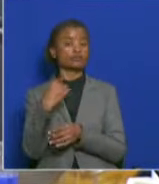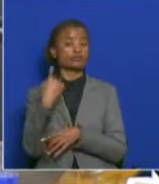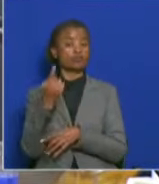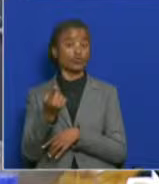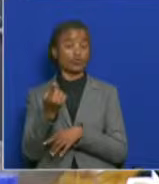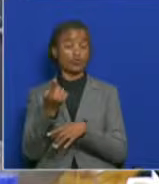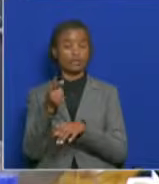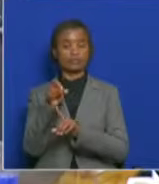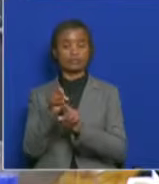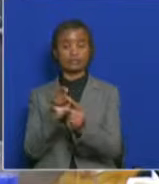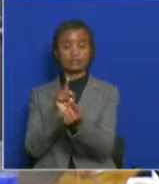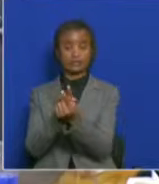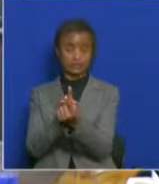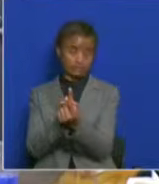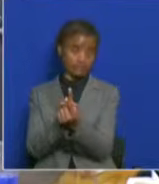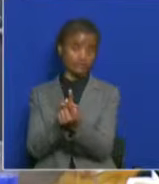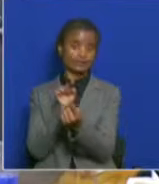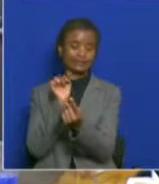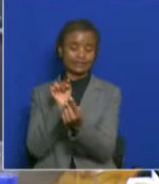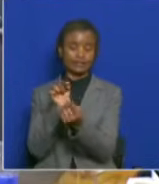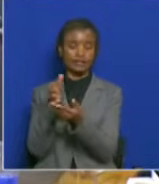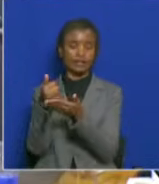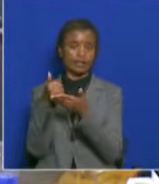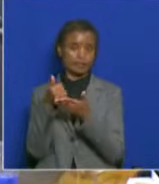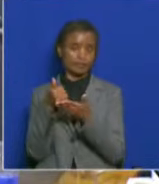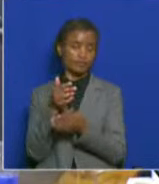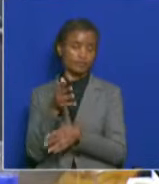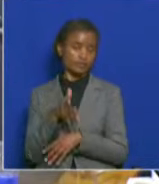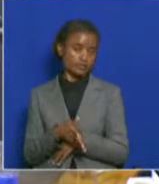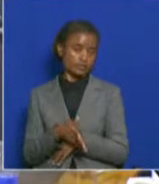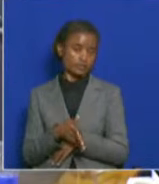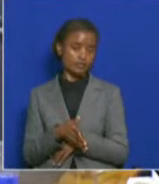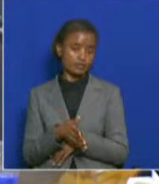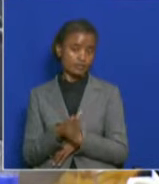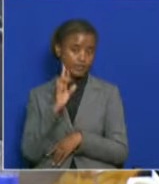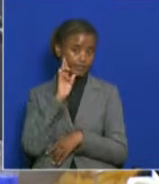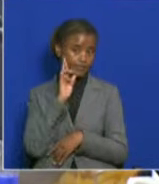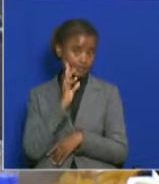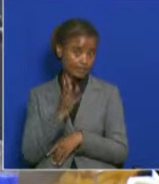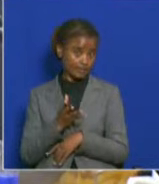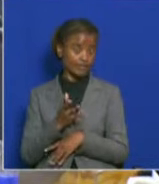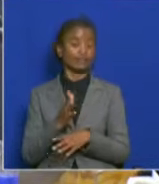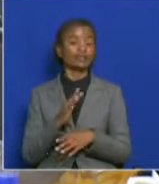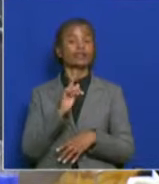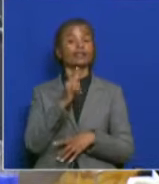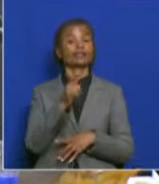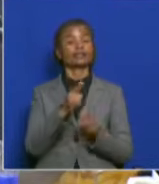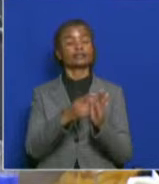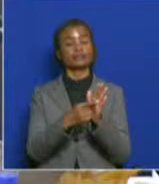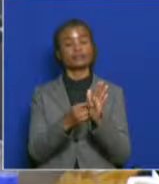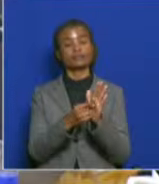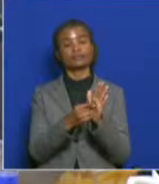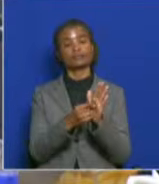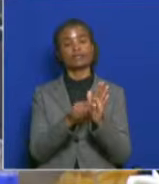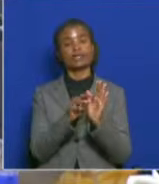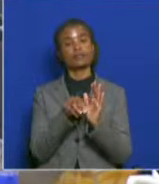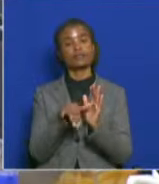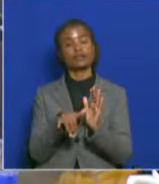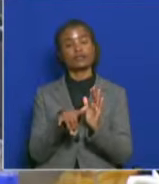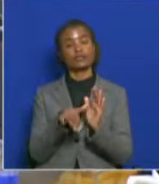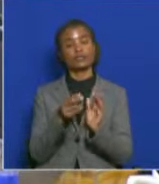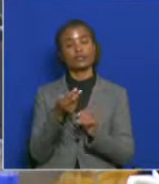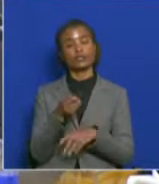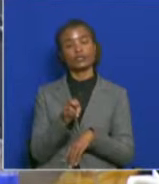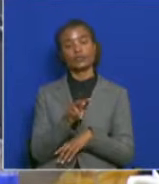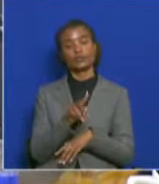with this. So on 18 May 2021, and that's page 5899,